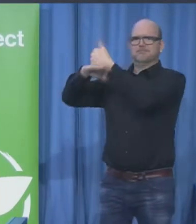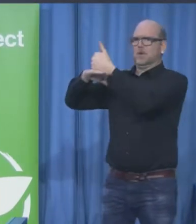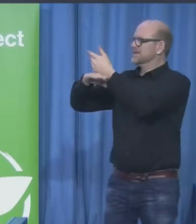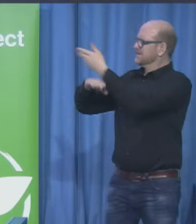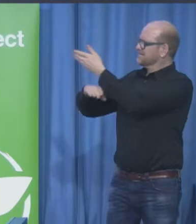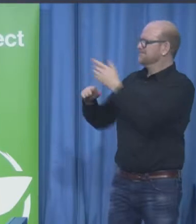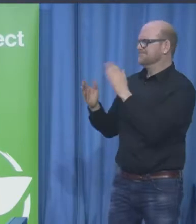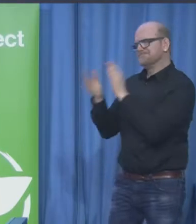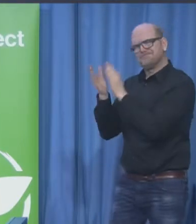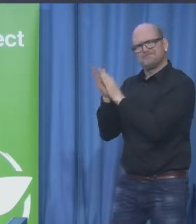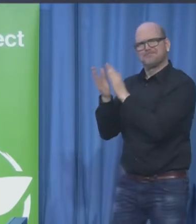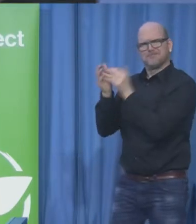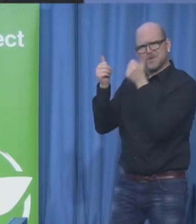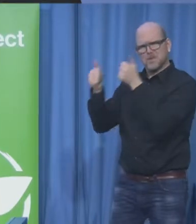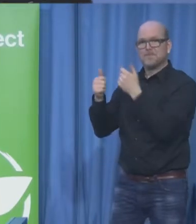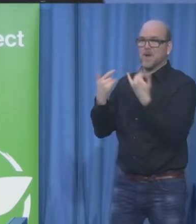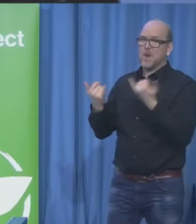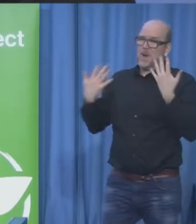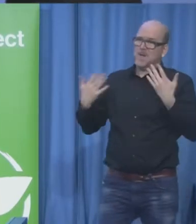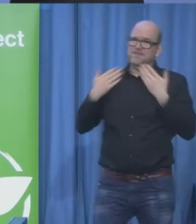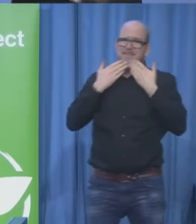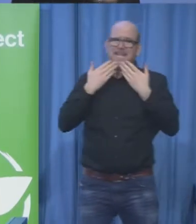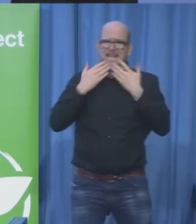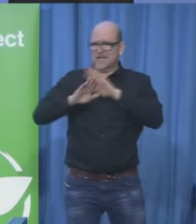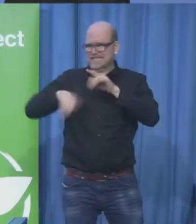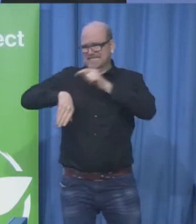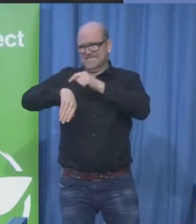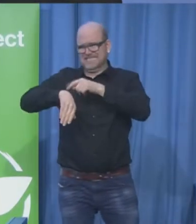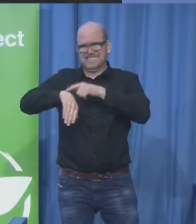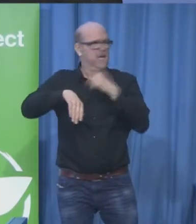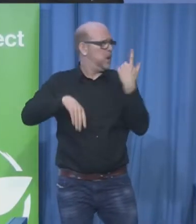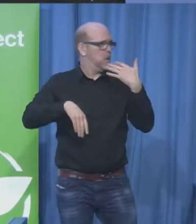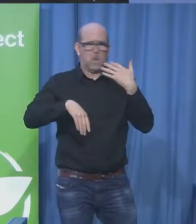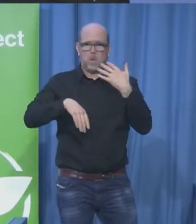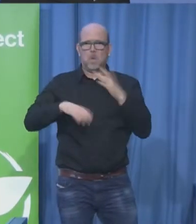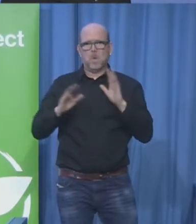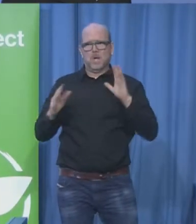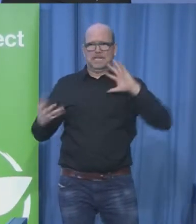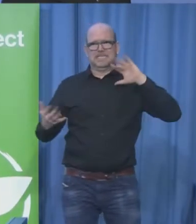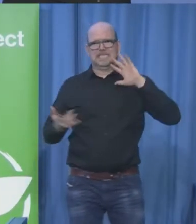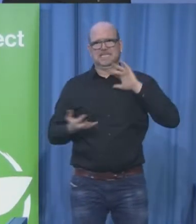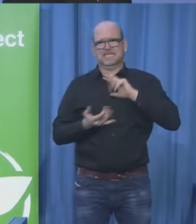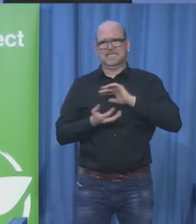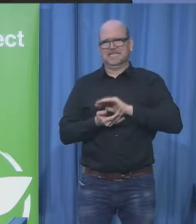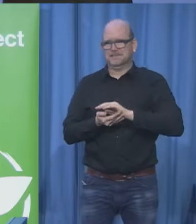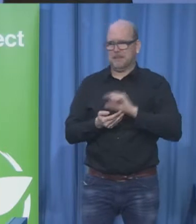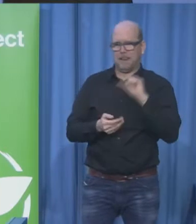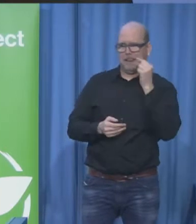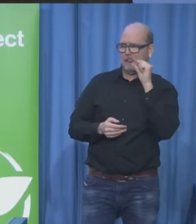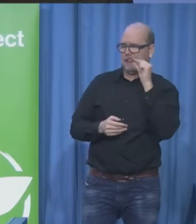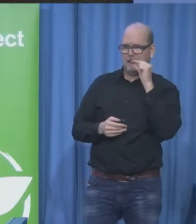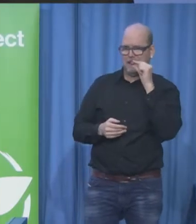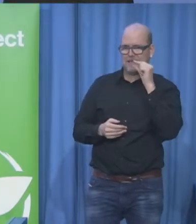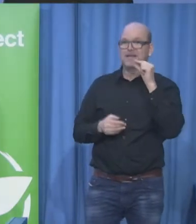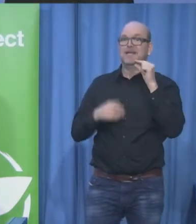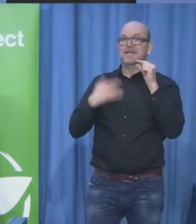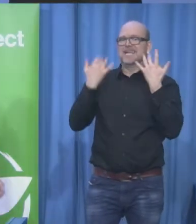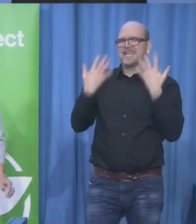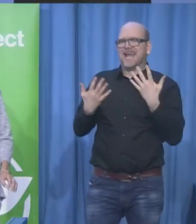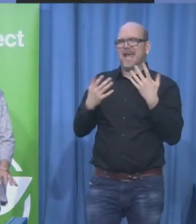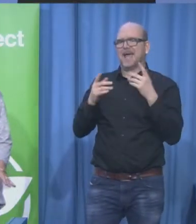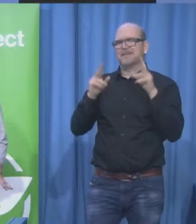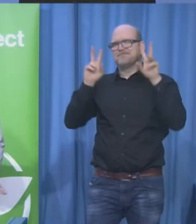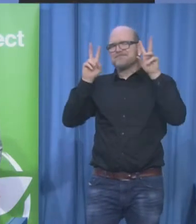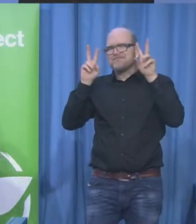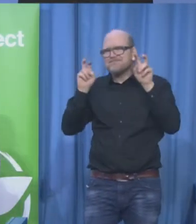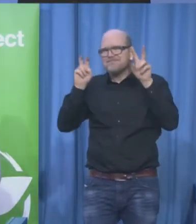Now we're under very tight time pressure because we have so much to say, but I really, really would hate us to not have His Honourable Justice Bernstein just to